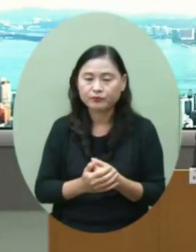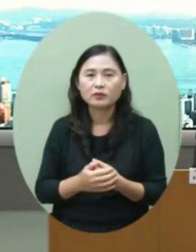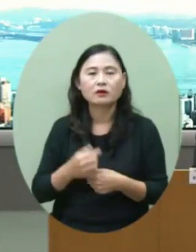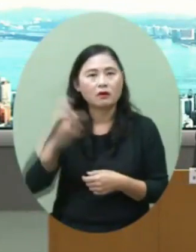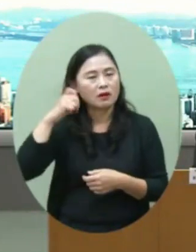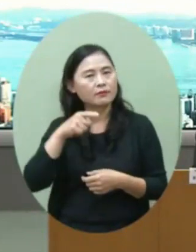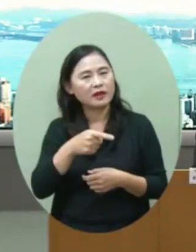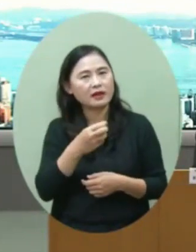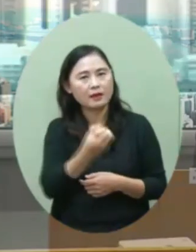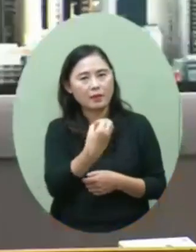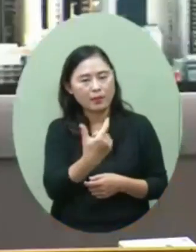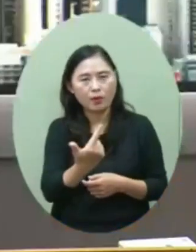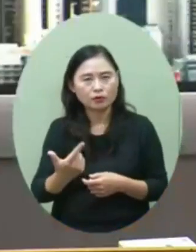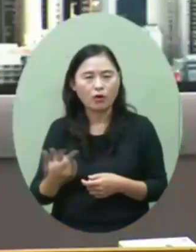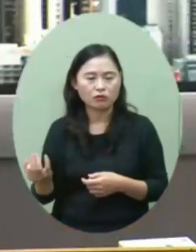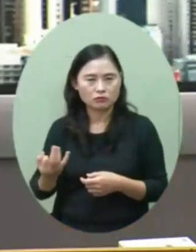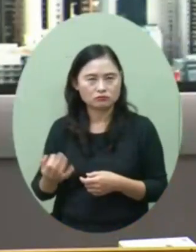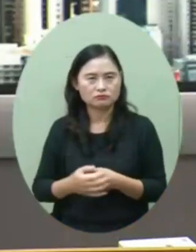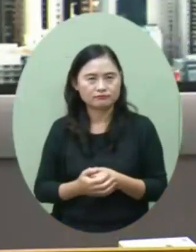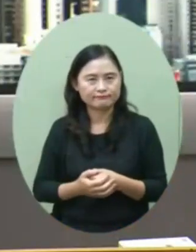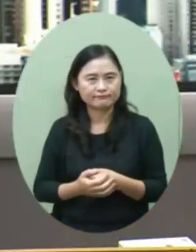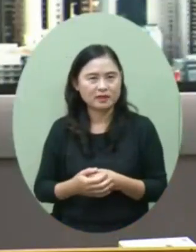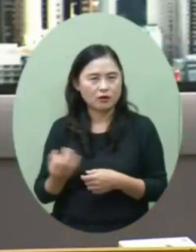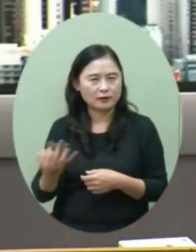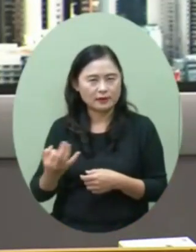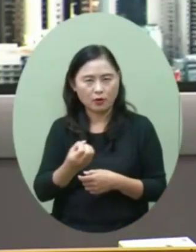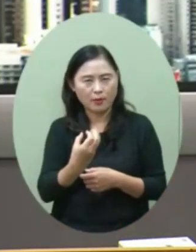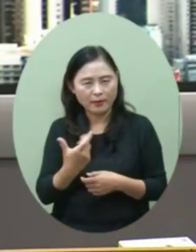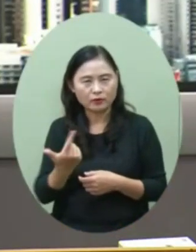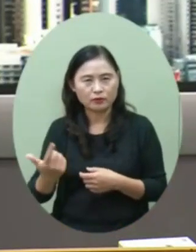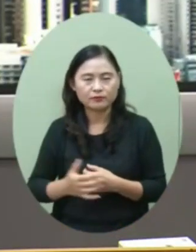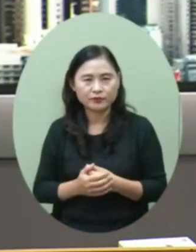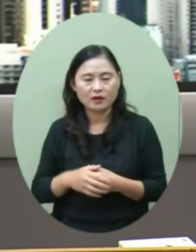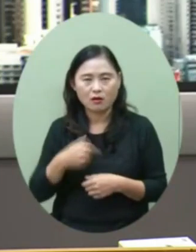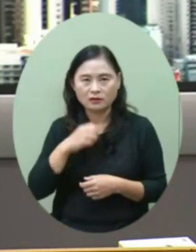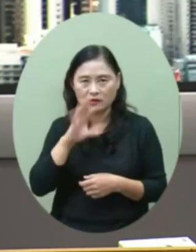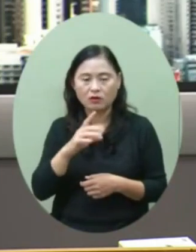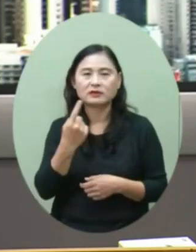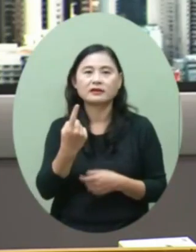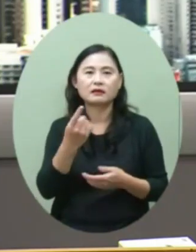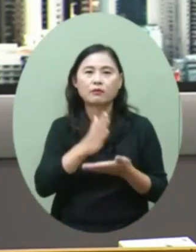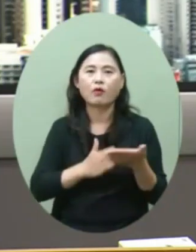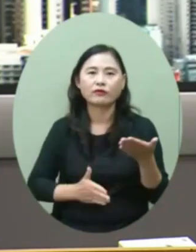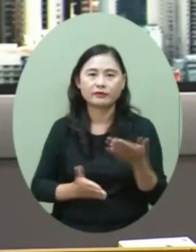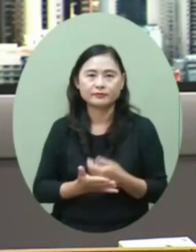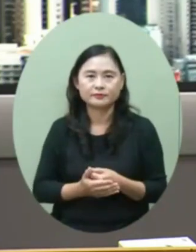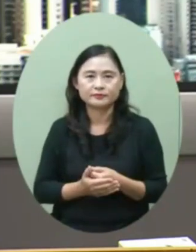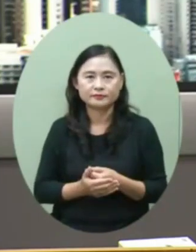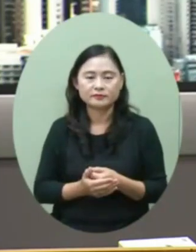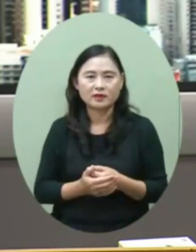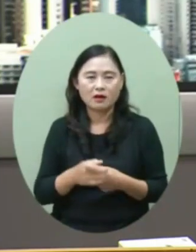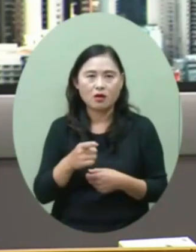us to address, so I will confine myself to the first set of questions. Now, first of all, yes, as you have noticed,